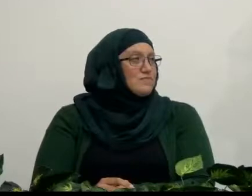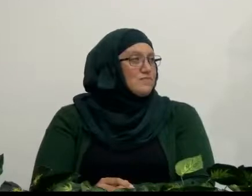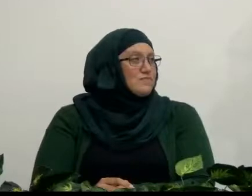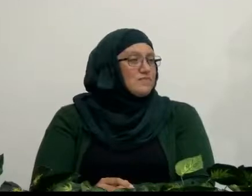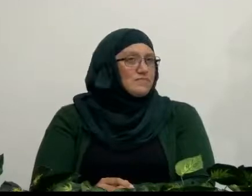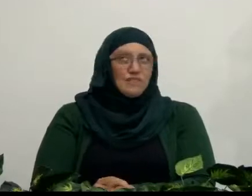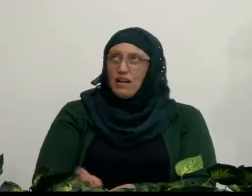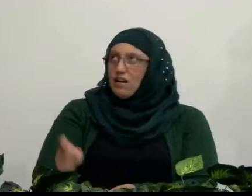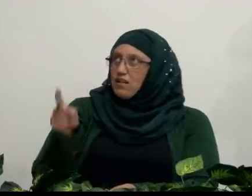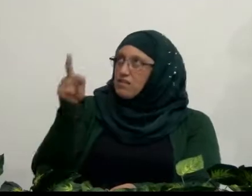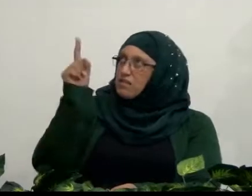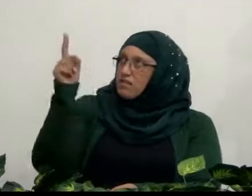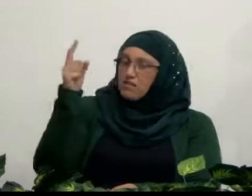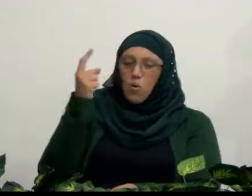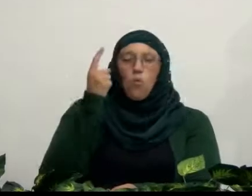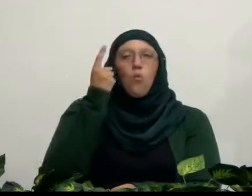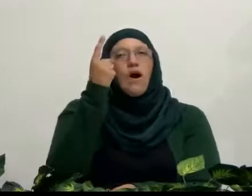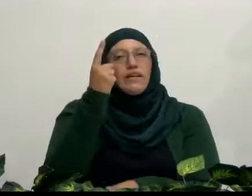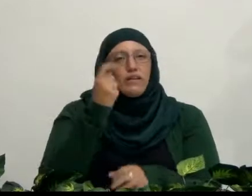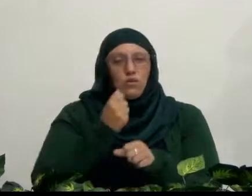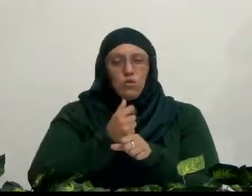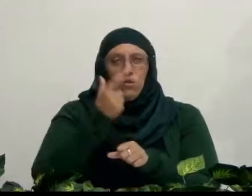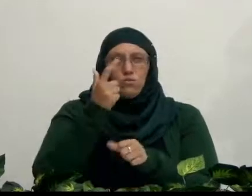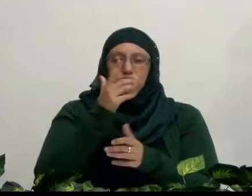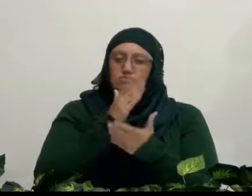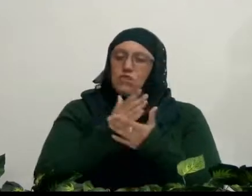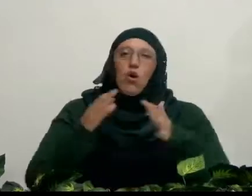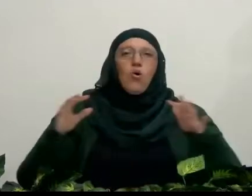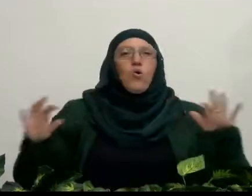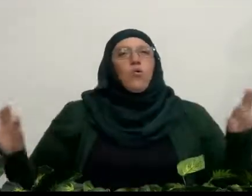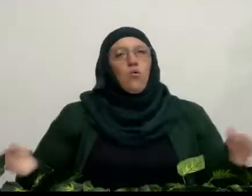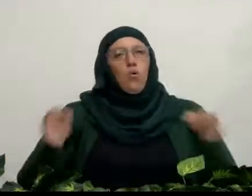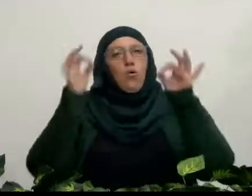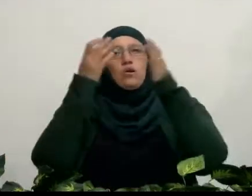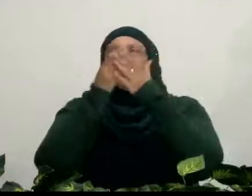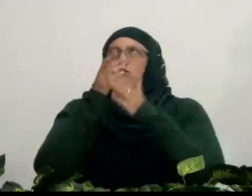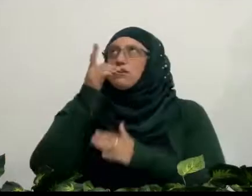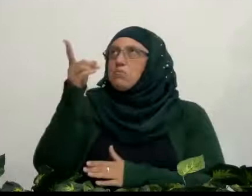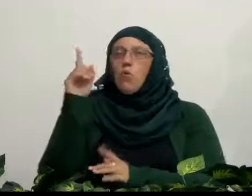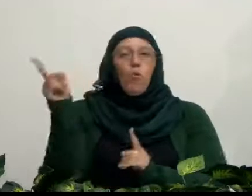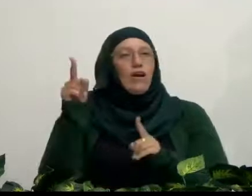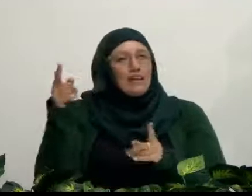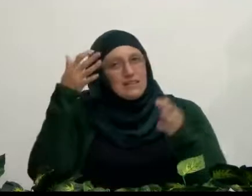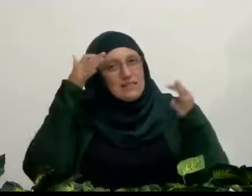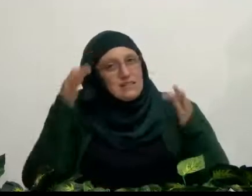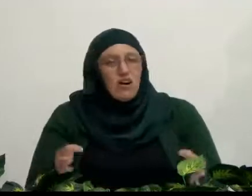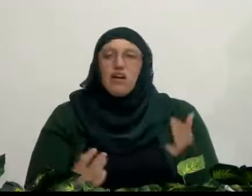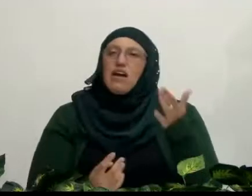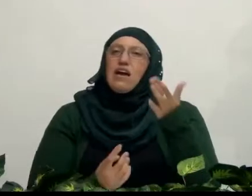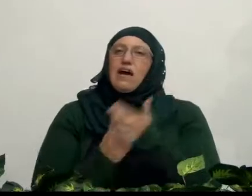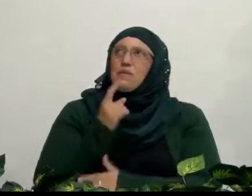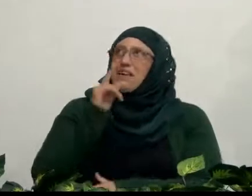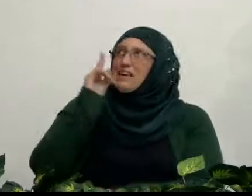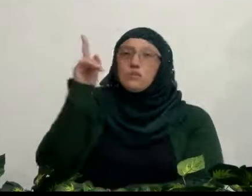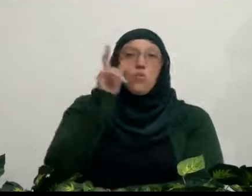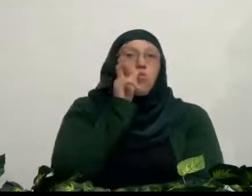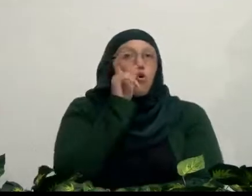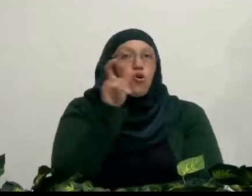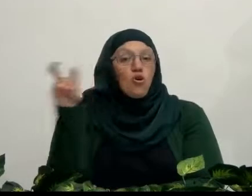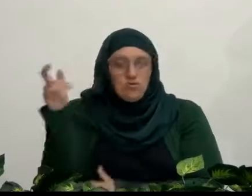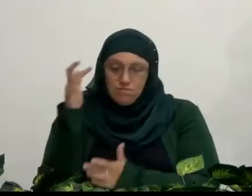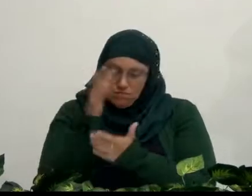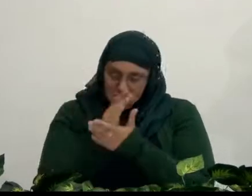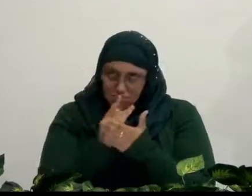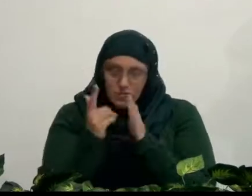He is one God, the glorified Lord. His will is done. His word is the law. He